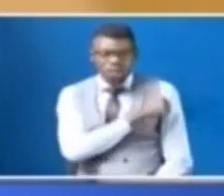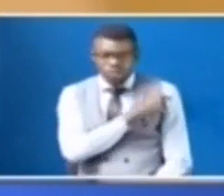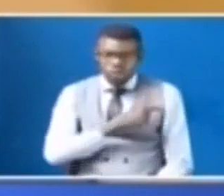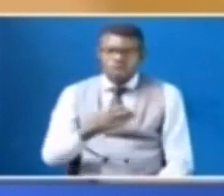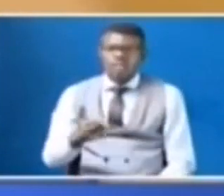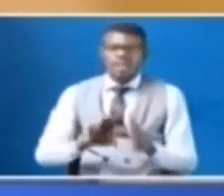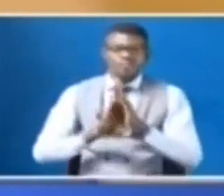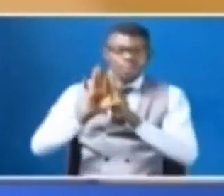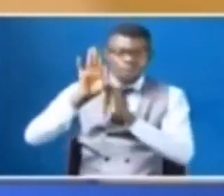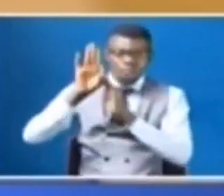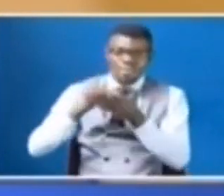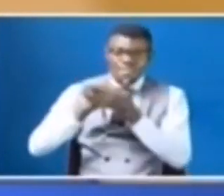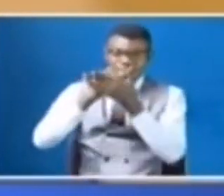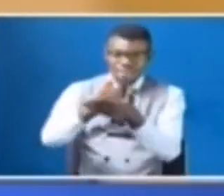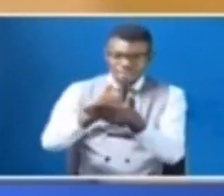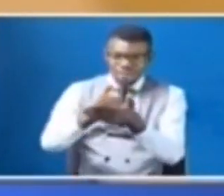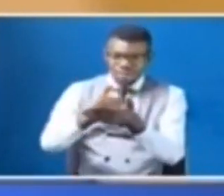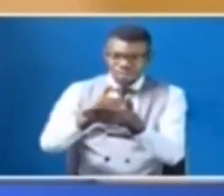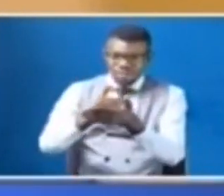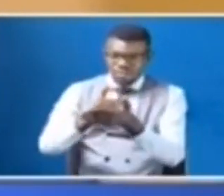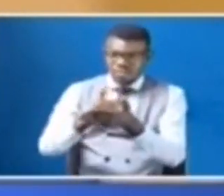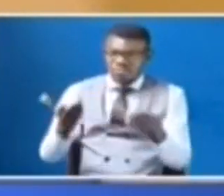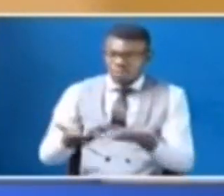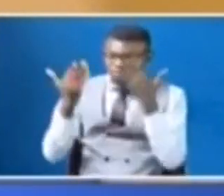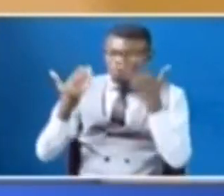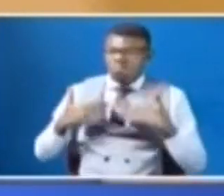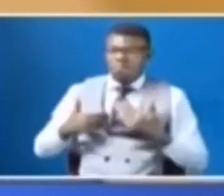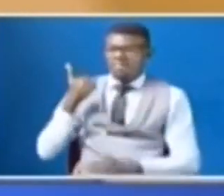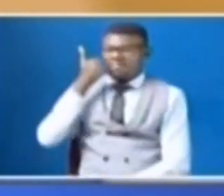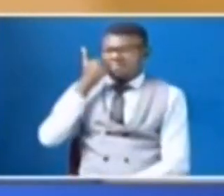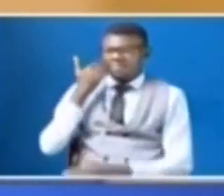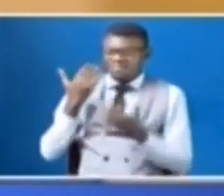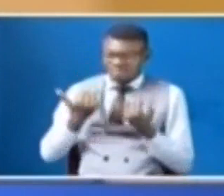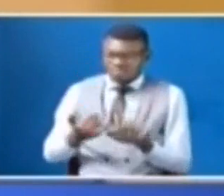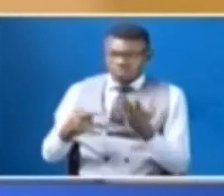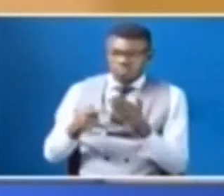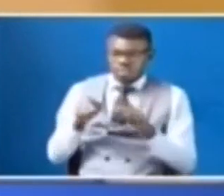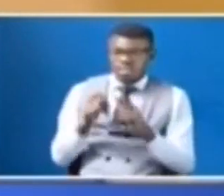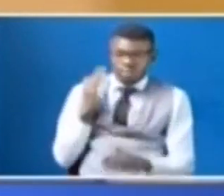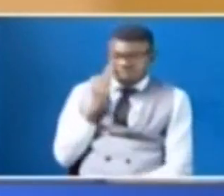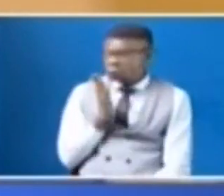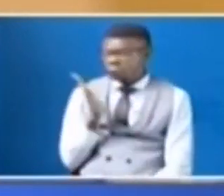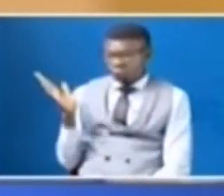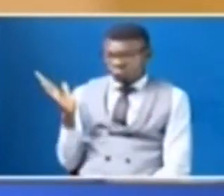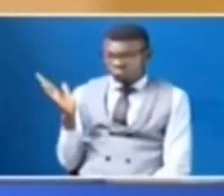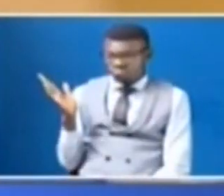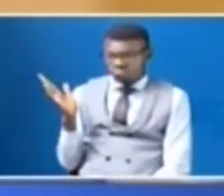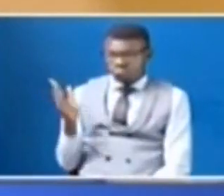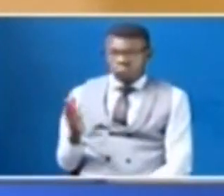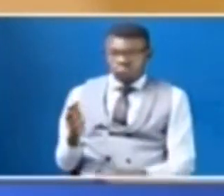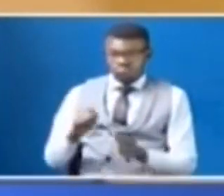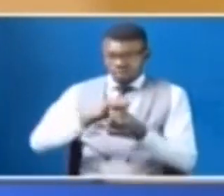and then to better treatment outcomes for many patients. Technology such as this CyberKnife is definitely